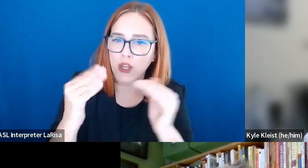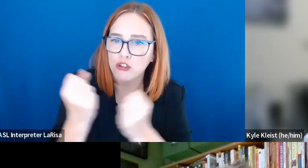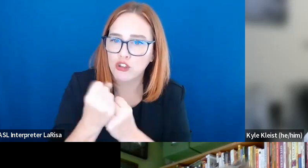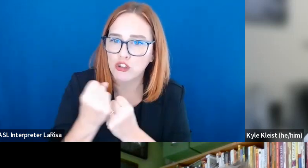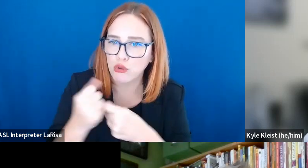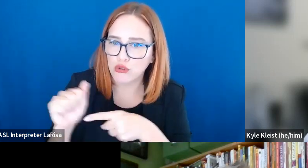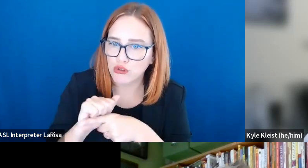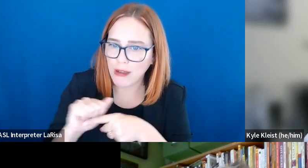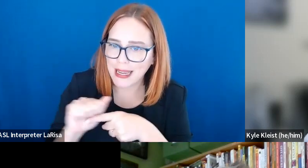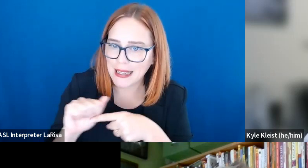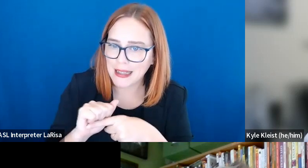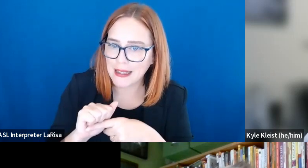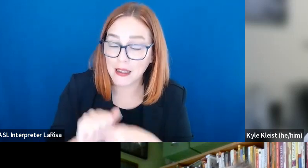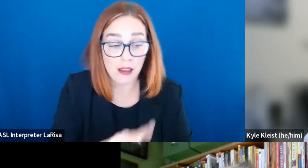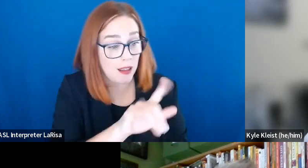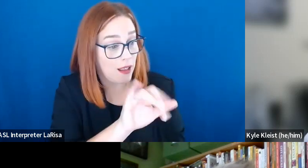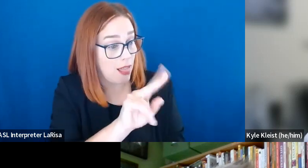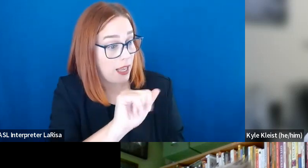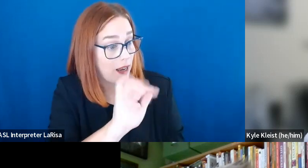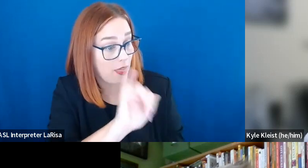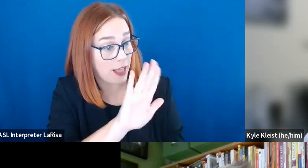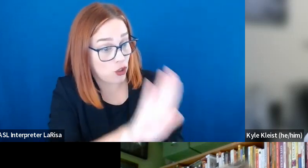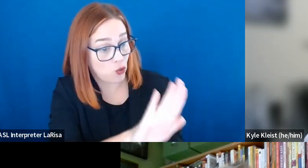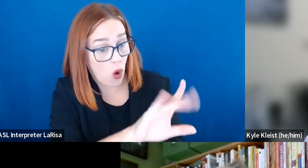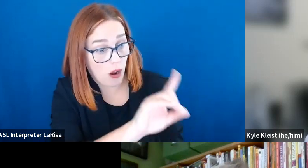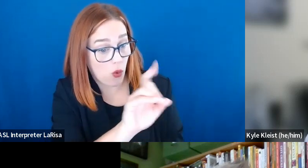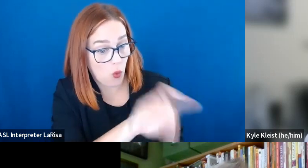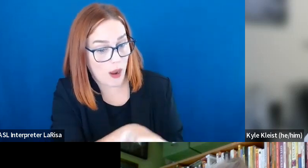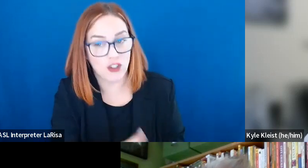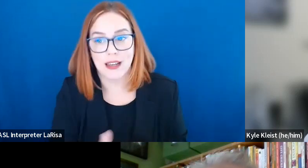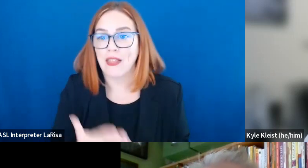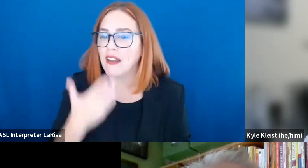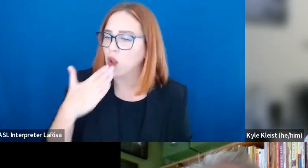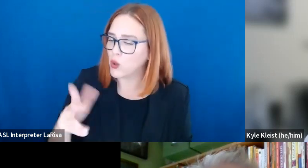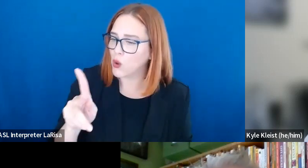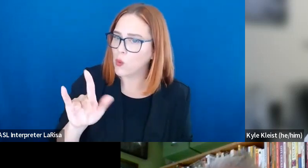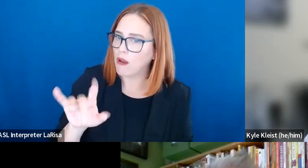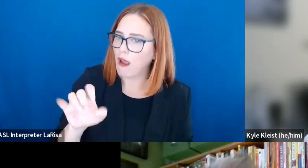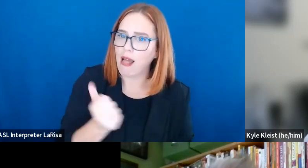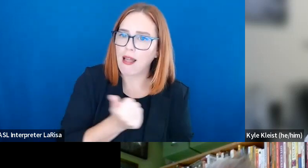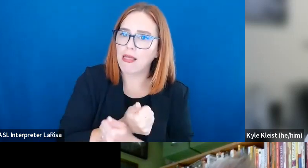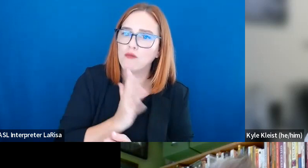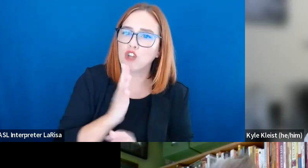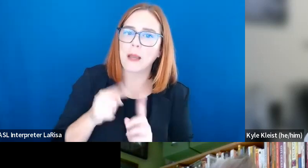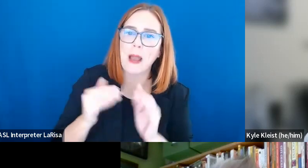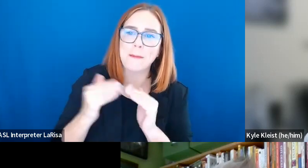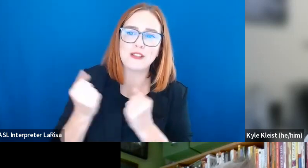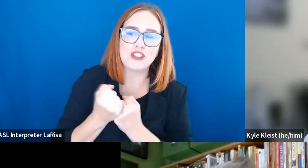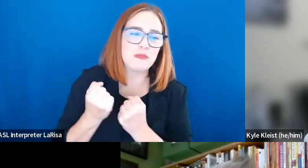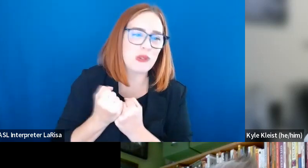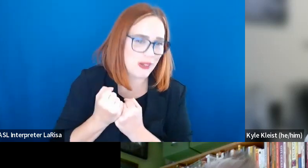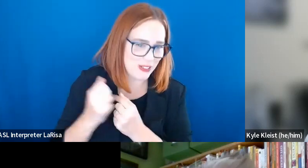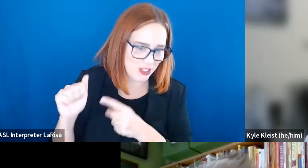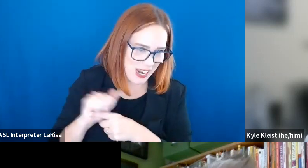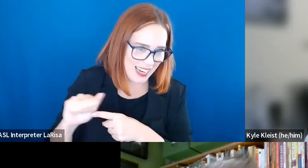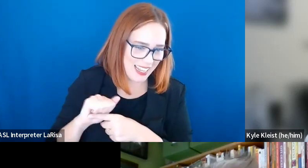Linda, that's a question for you. I love talking about peer support training. Thank you, Kyle. What a friend you are. So